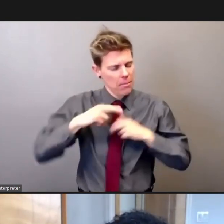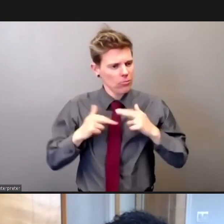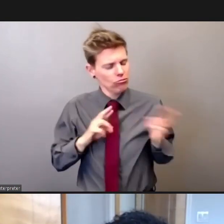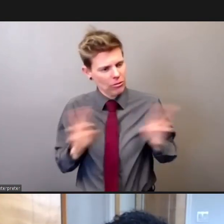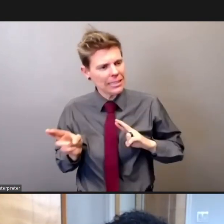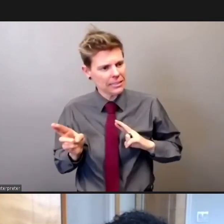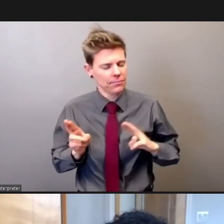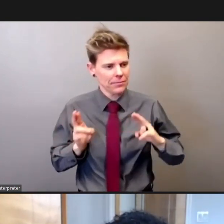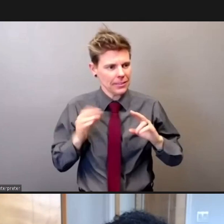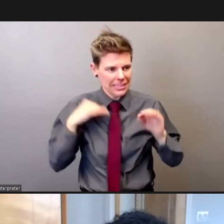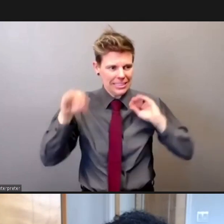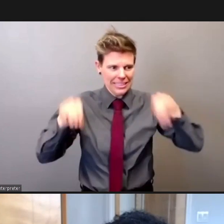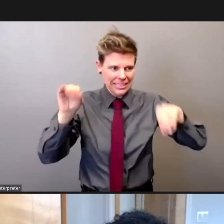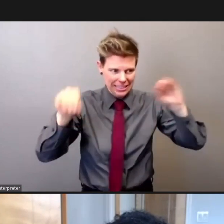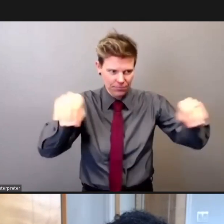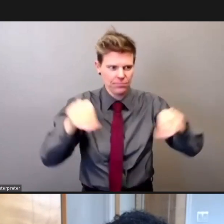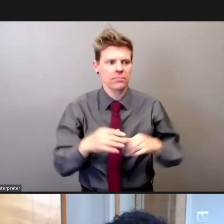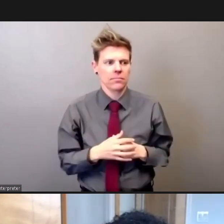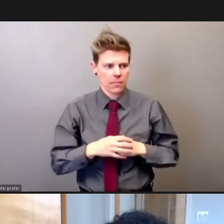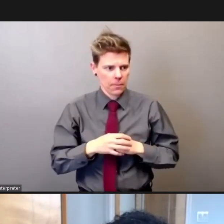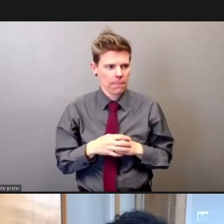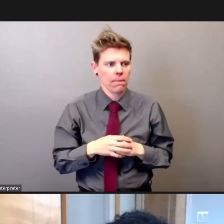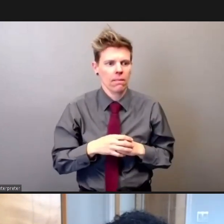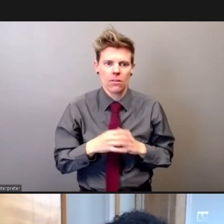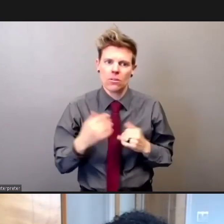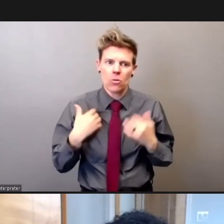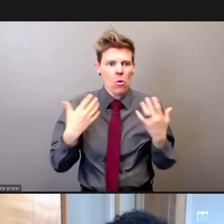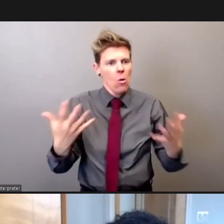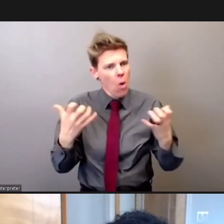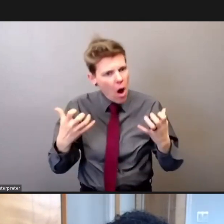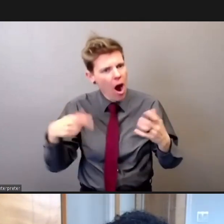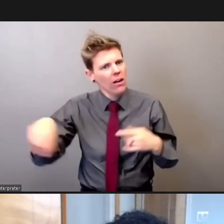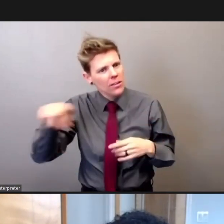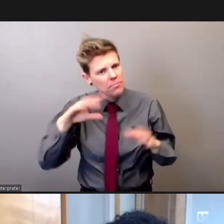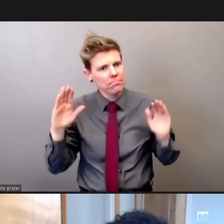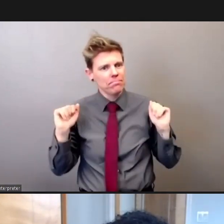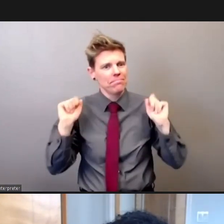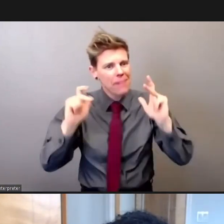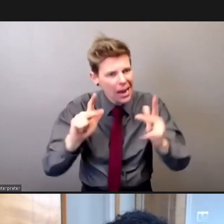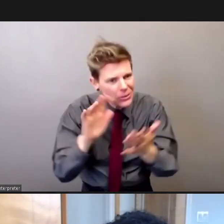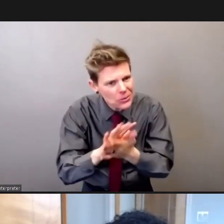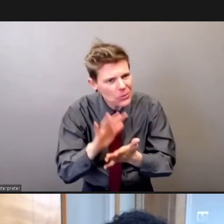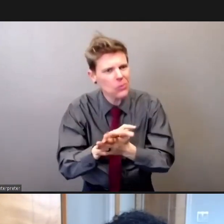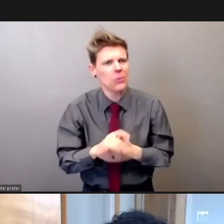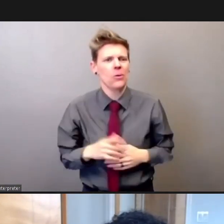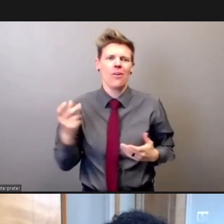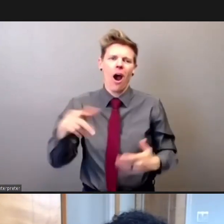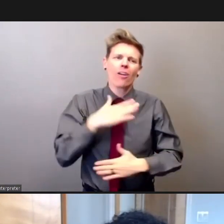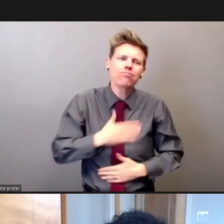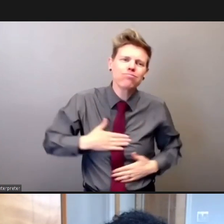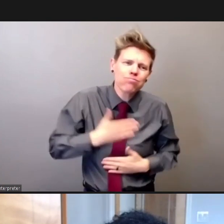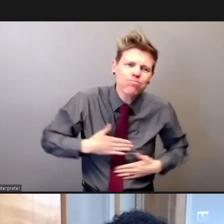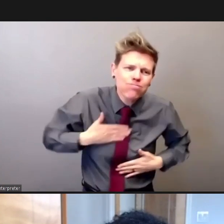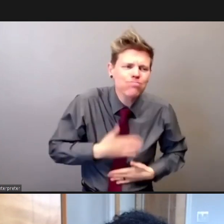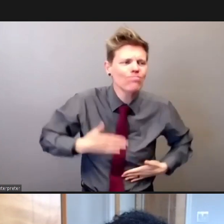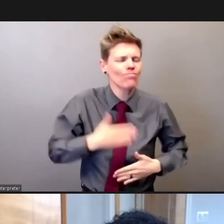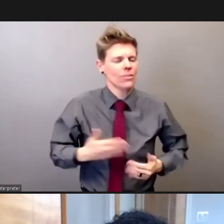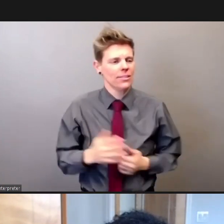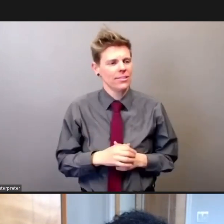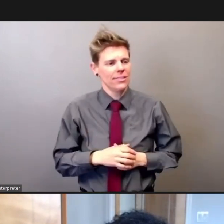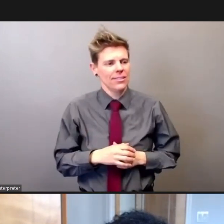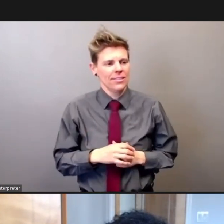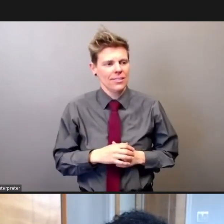Getting everyone back to school and having a few limitations on those activities. That's the